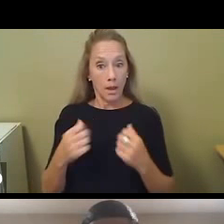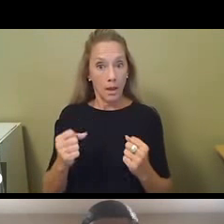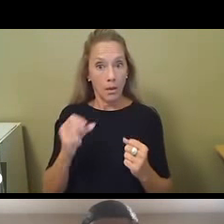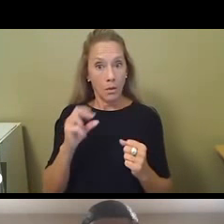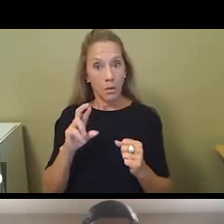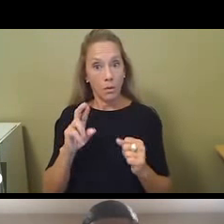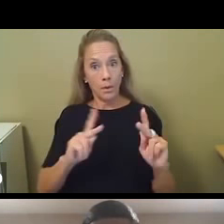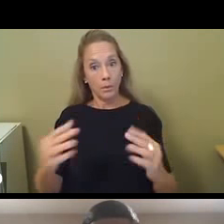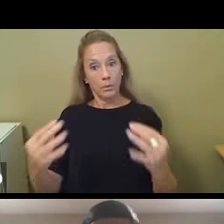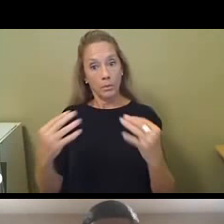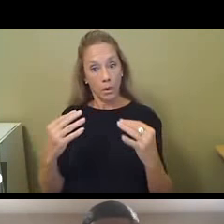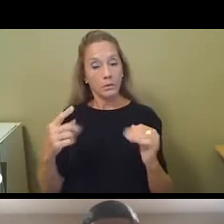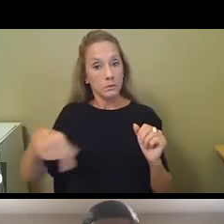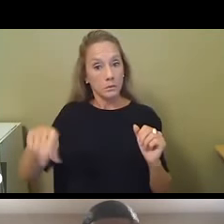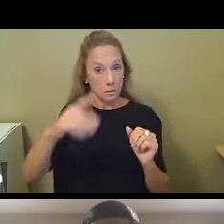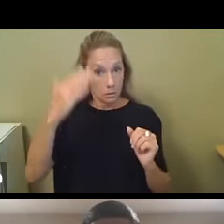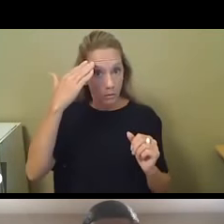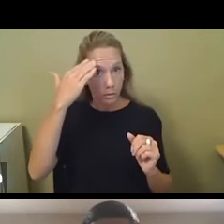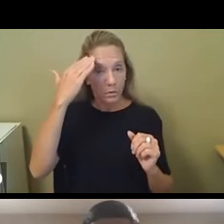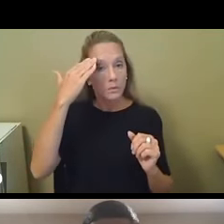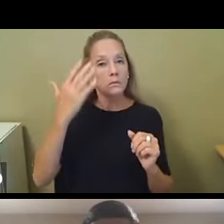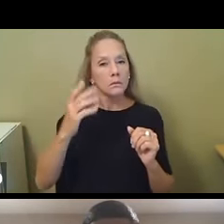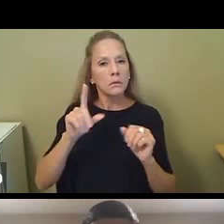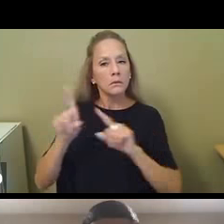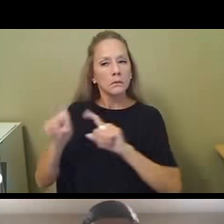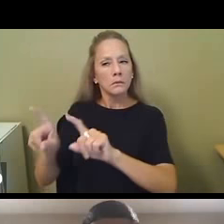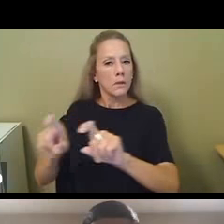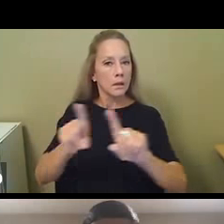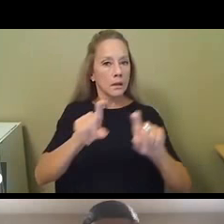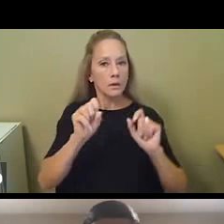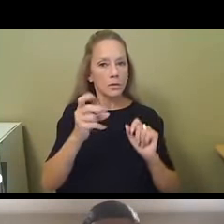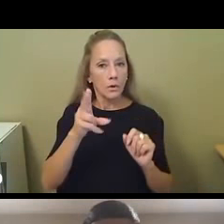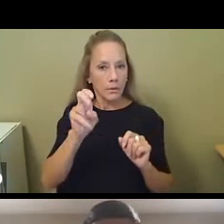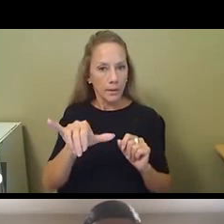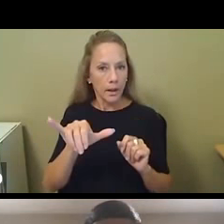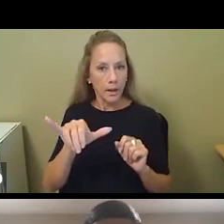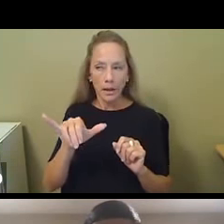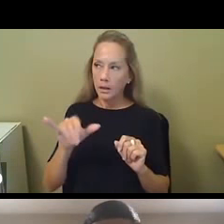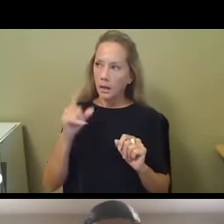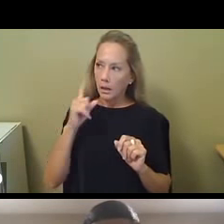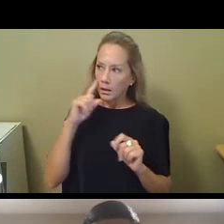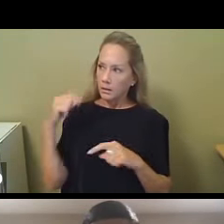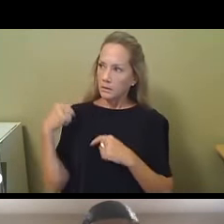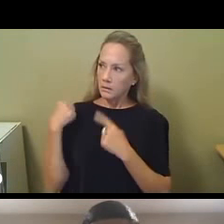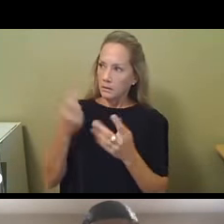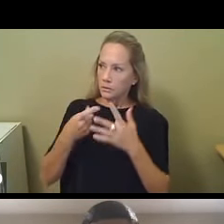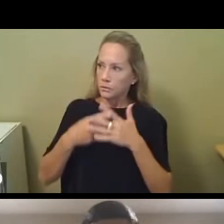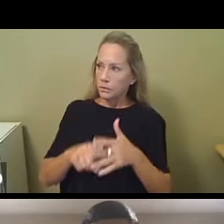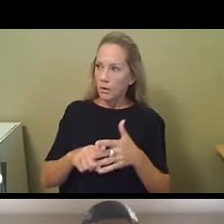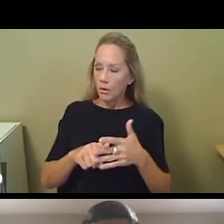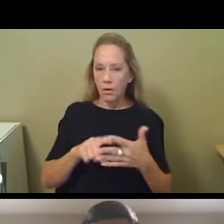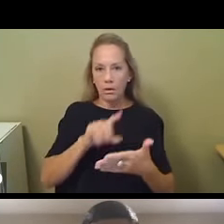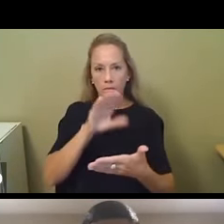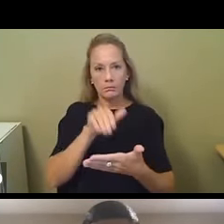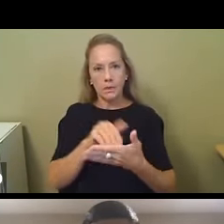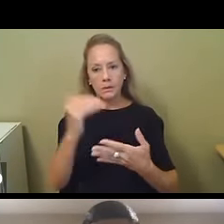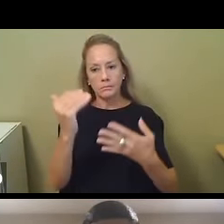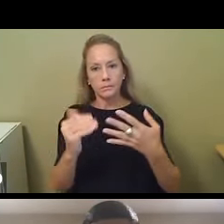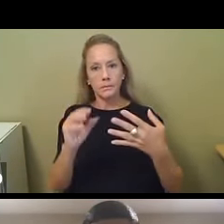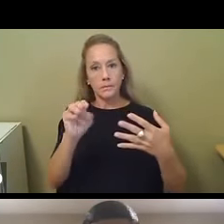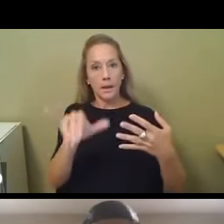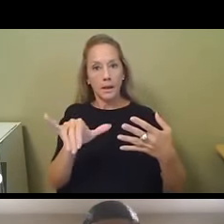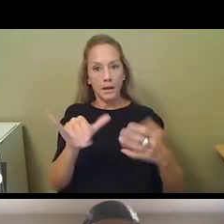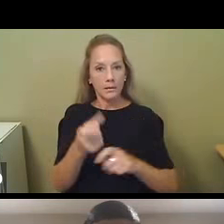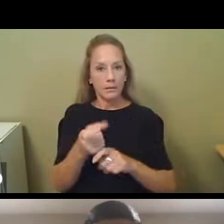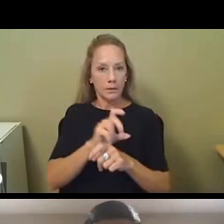are aware of a survey that's been conducted since I think maybe about the middle of May by the University of